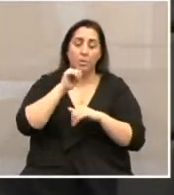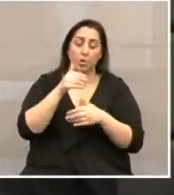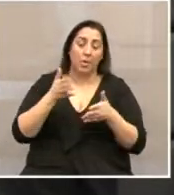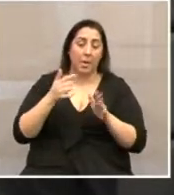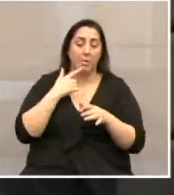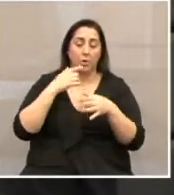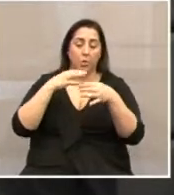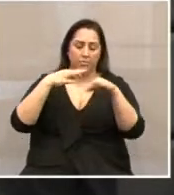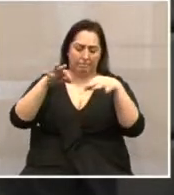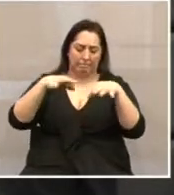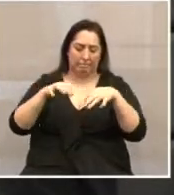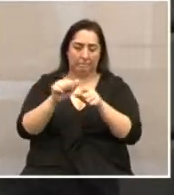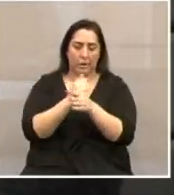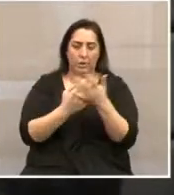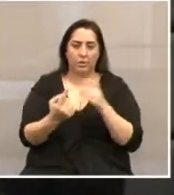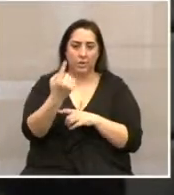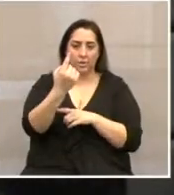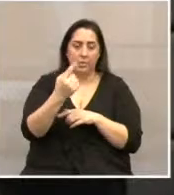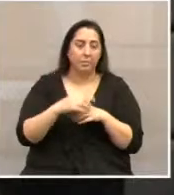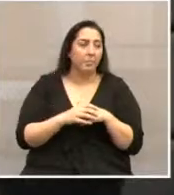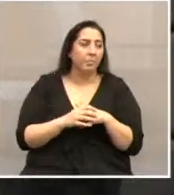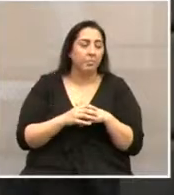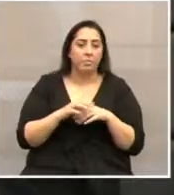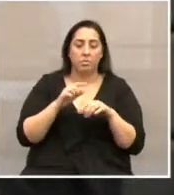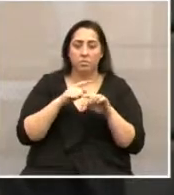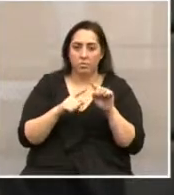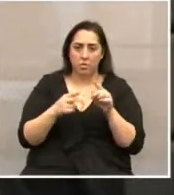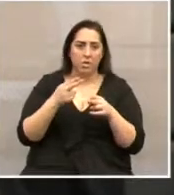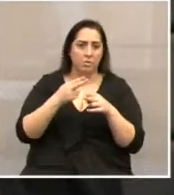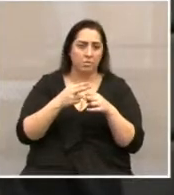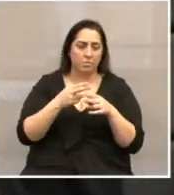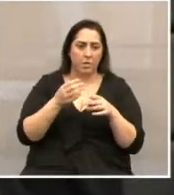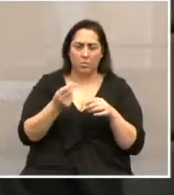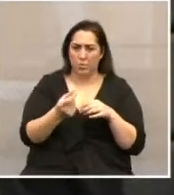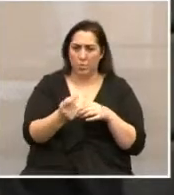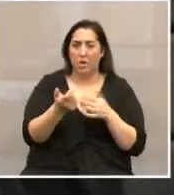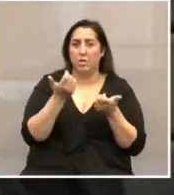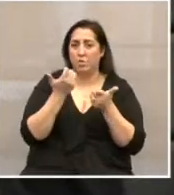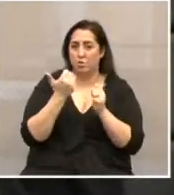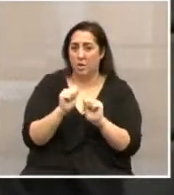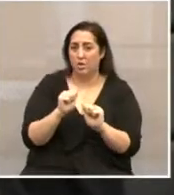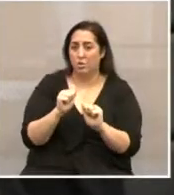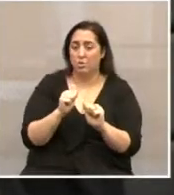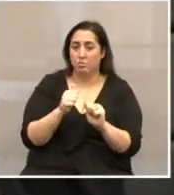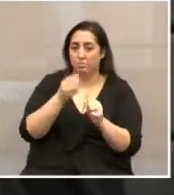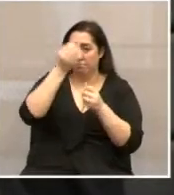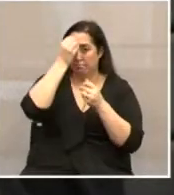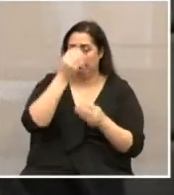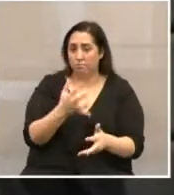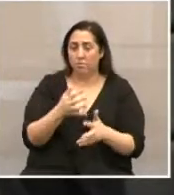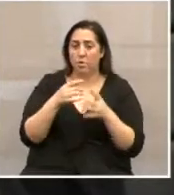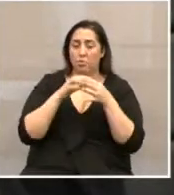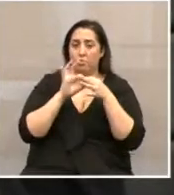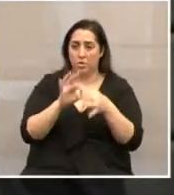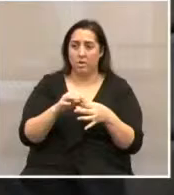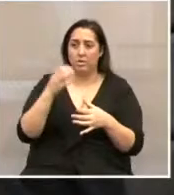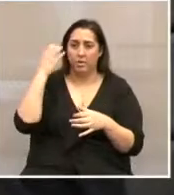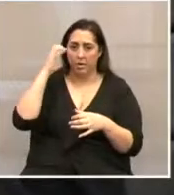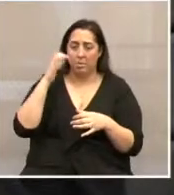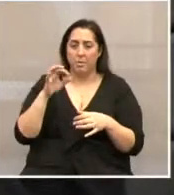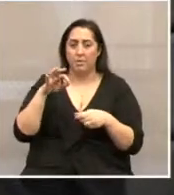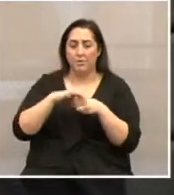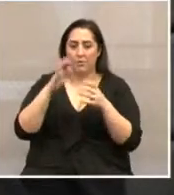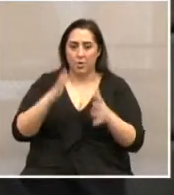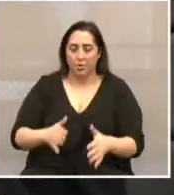fully illustrate each of these, but let me just very, very quickly address the situation with Colombian voters in